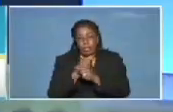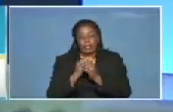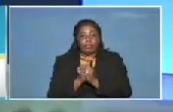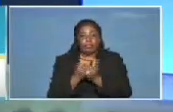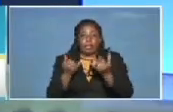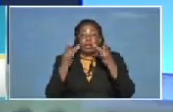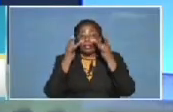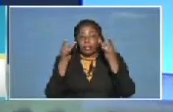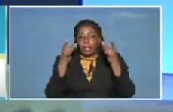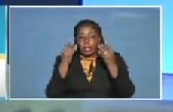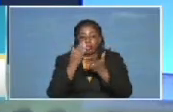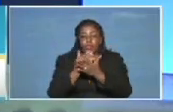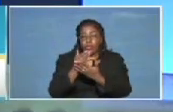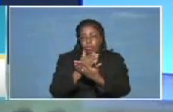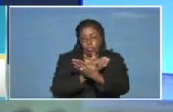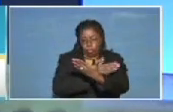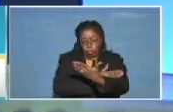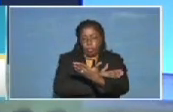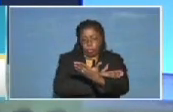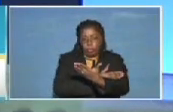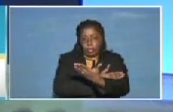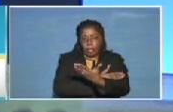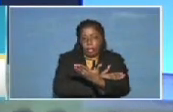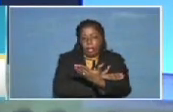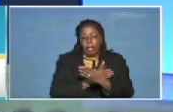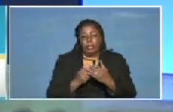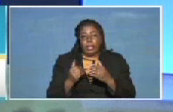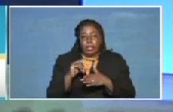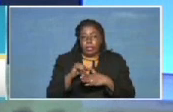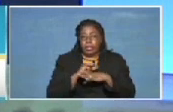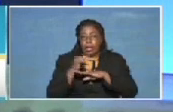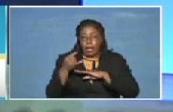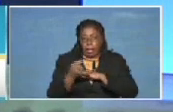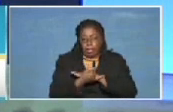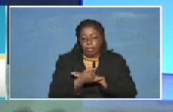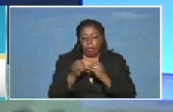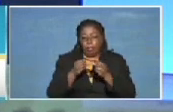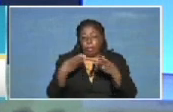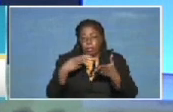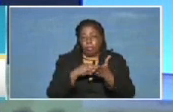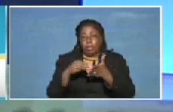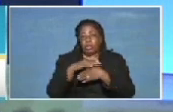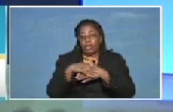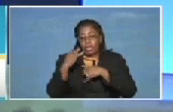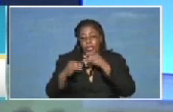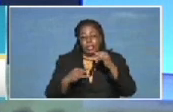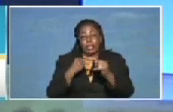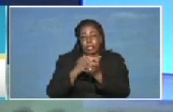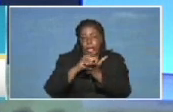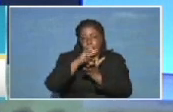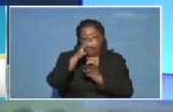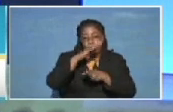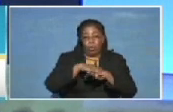Balcarral and poised for improved infrastructure as grounds broken for a new multi-million dollar international airport